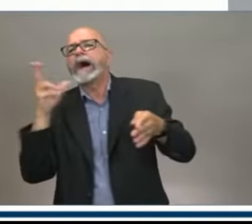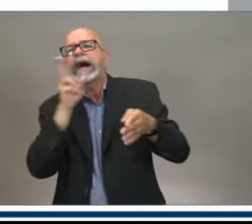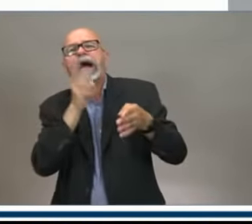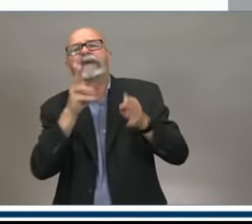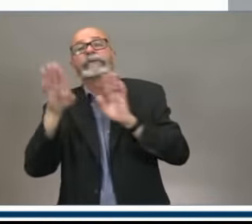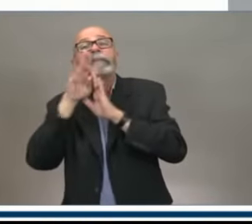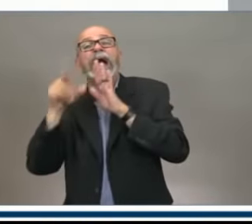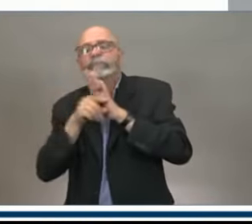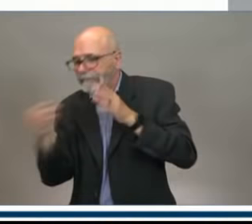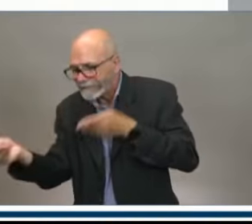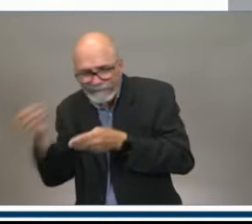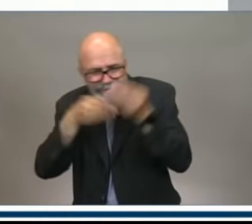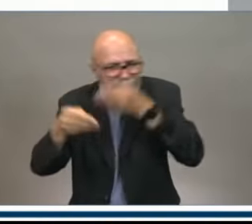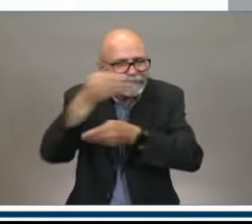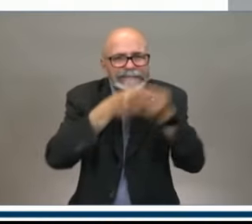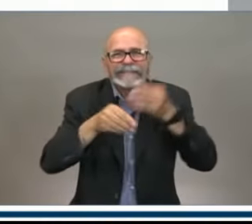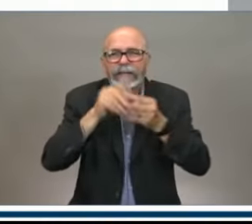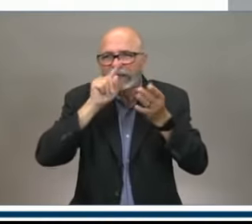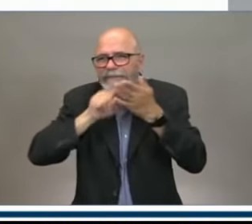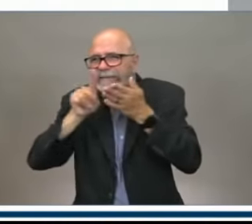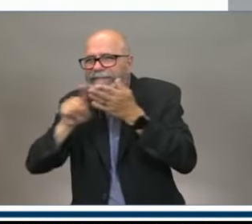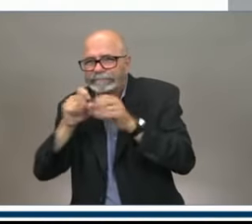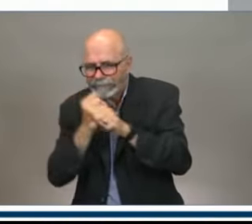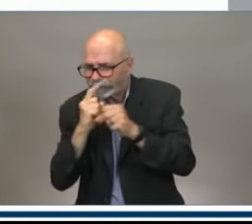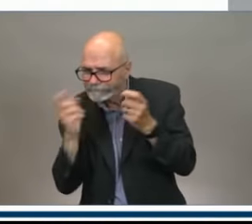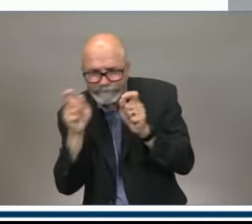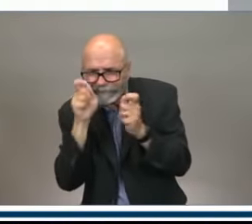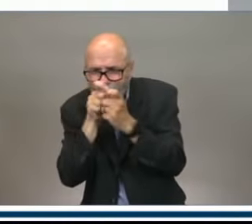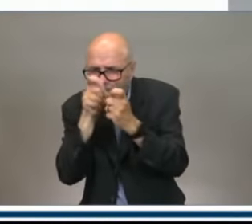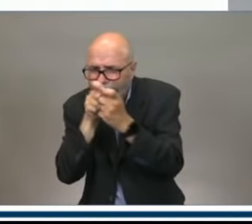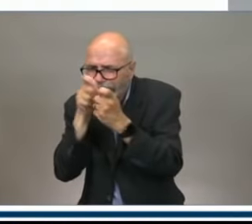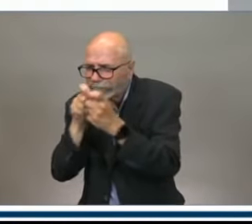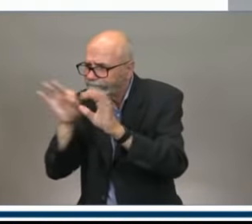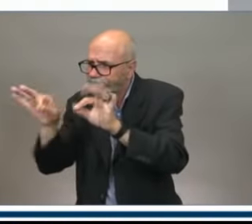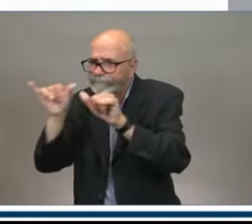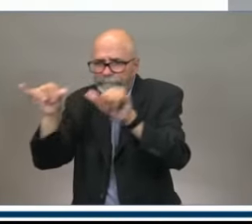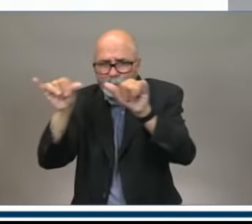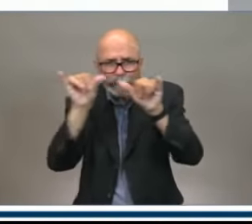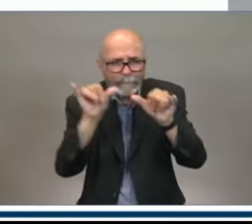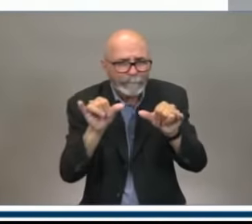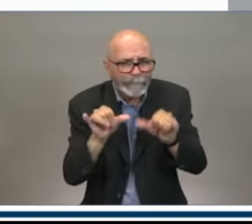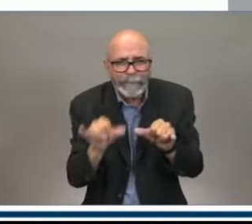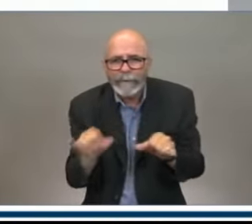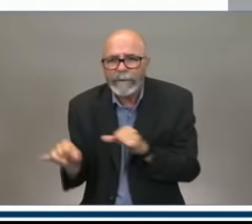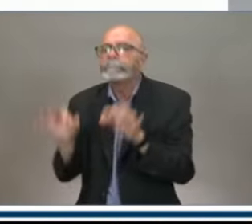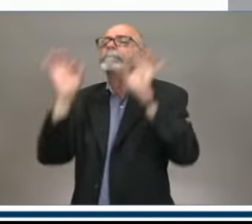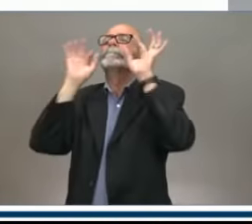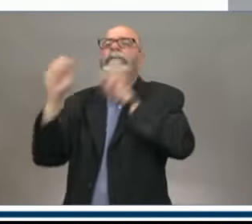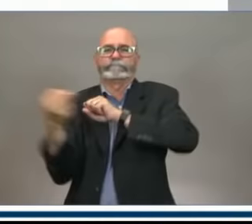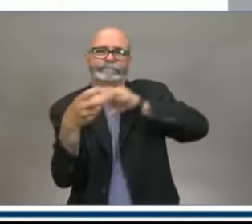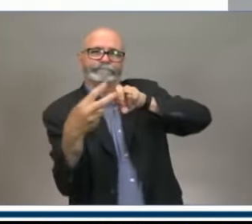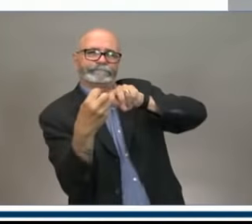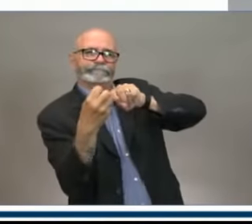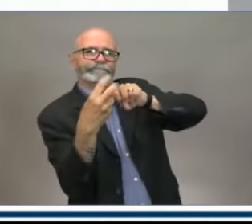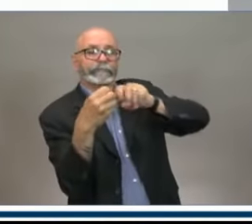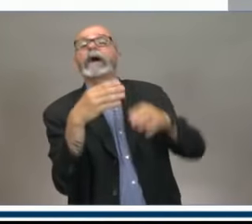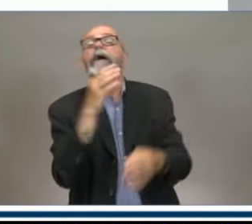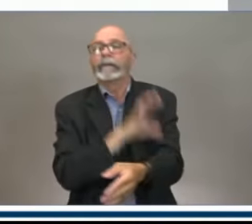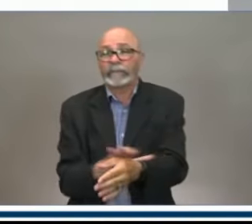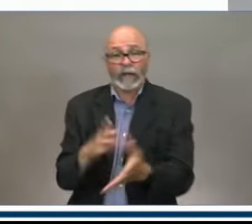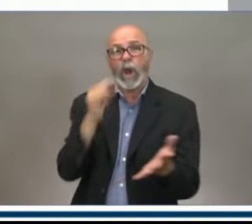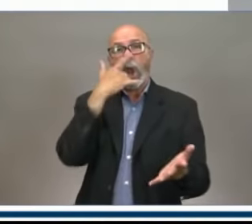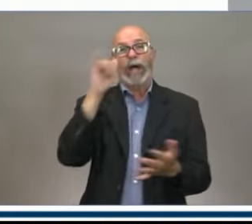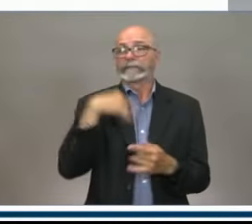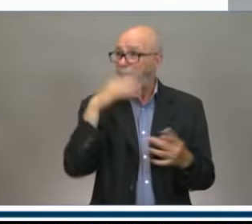make sure it's accurate, make sure everything is working, and then do the corrections. It may sound easy, but there's a fair amount of work that actually has